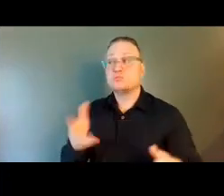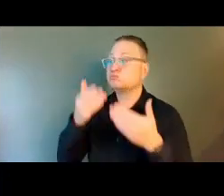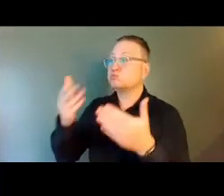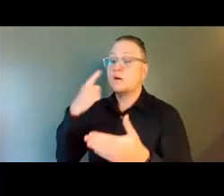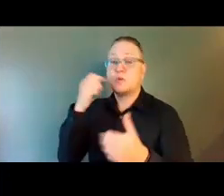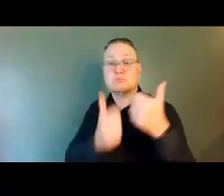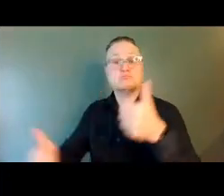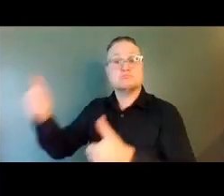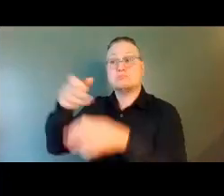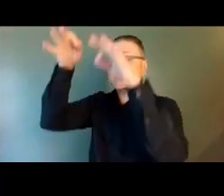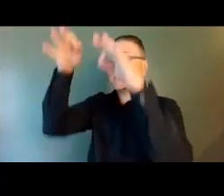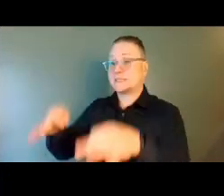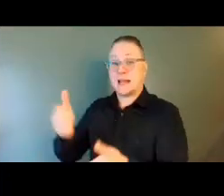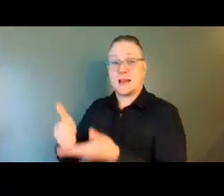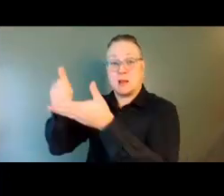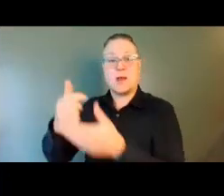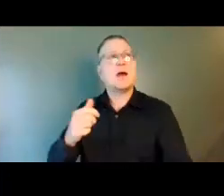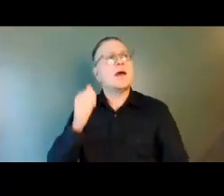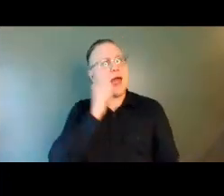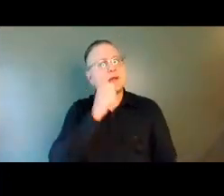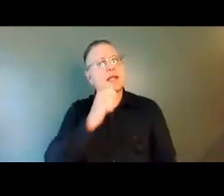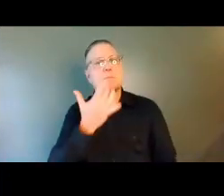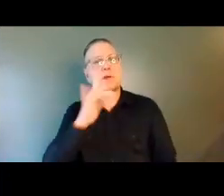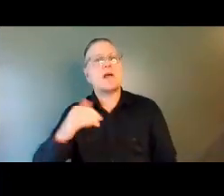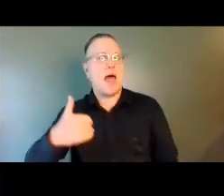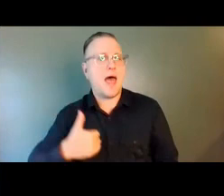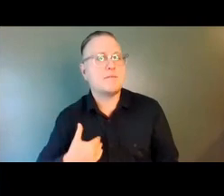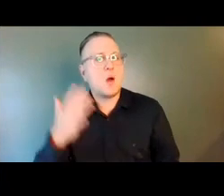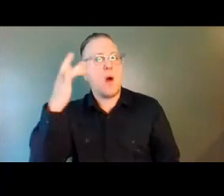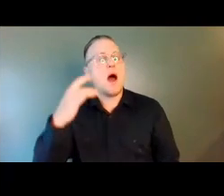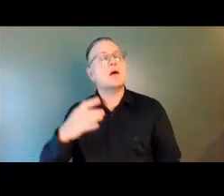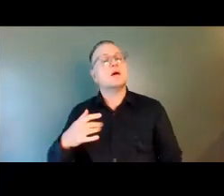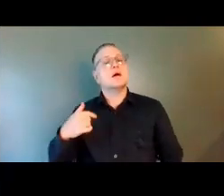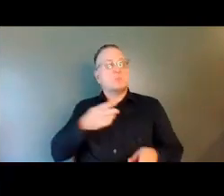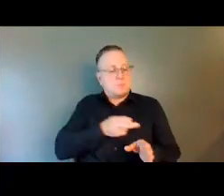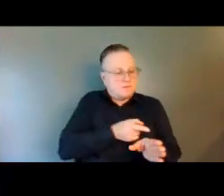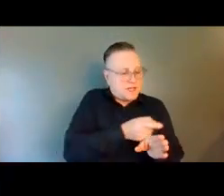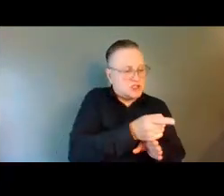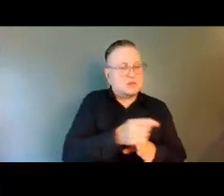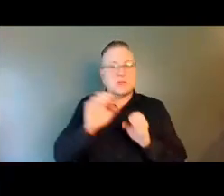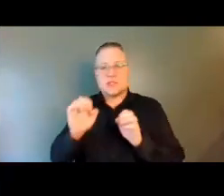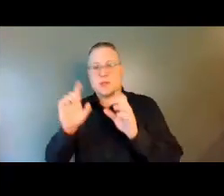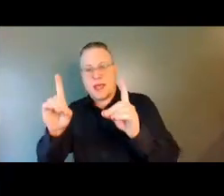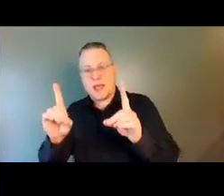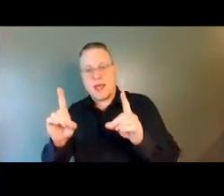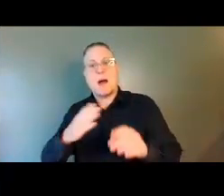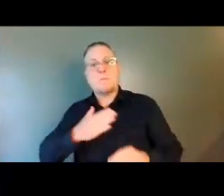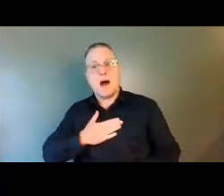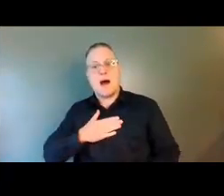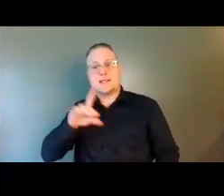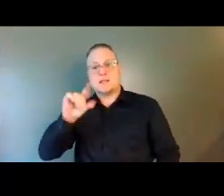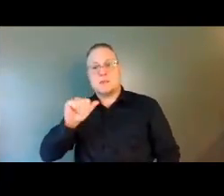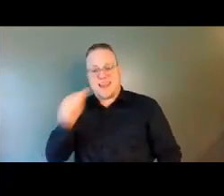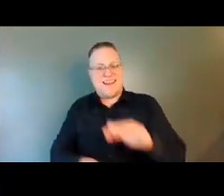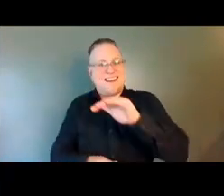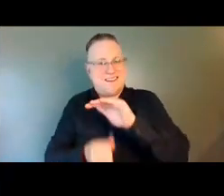experience some privilege in my day-to-day with disability in that both my profession and my education mask my disability, where working